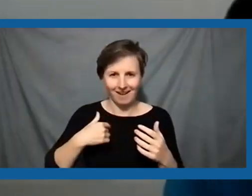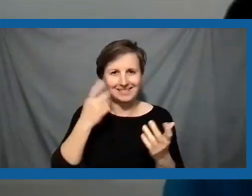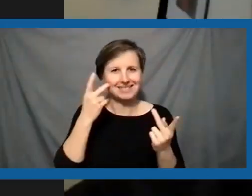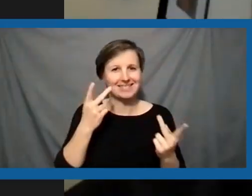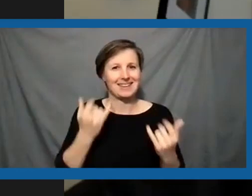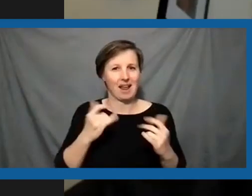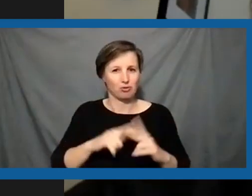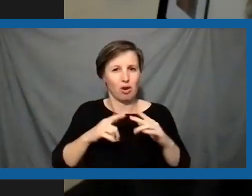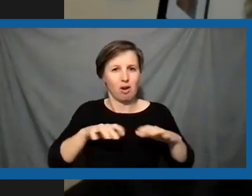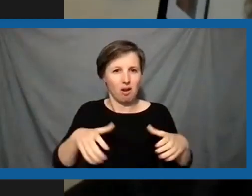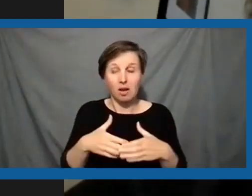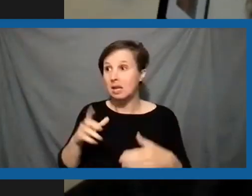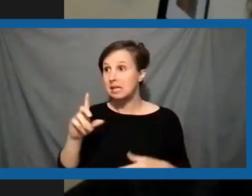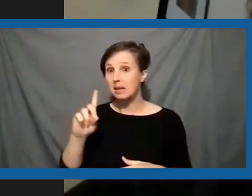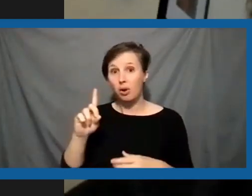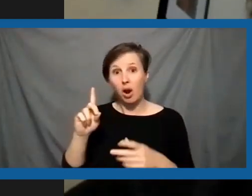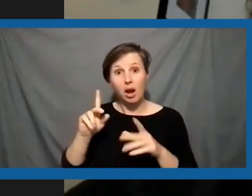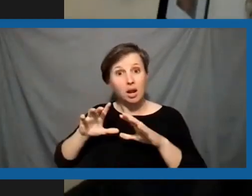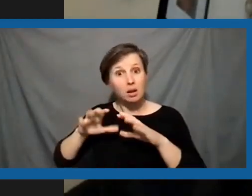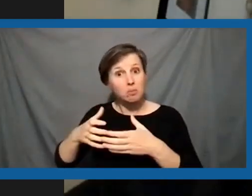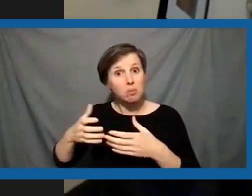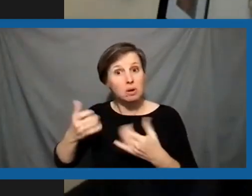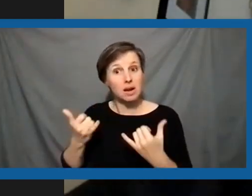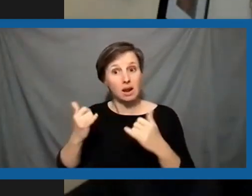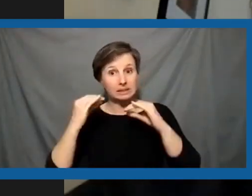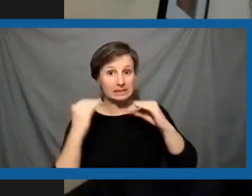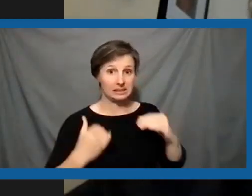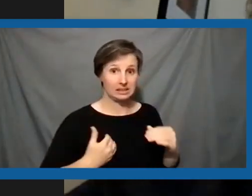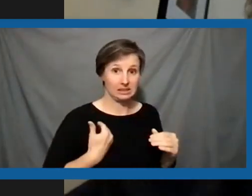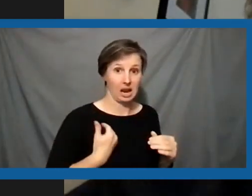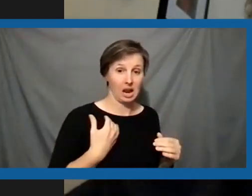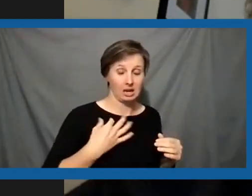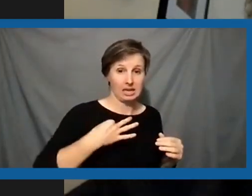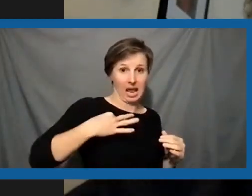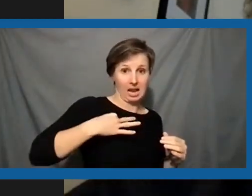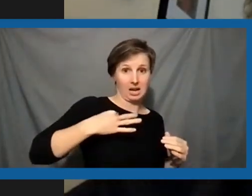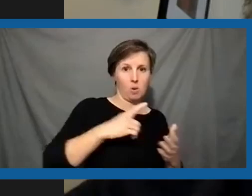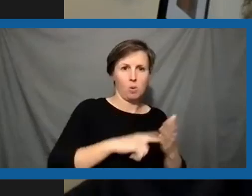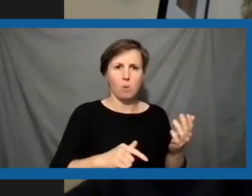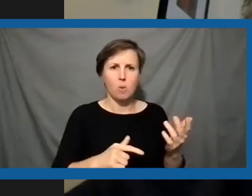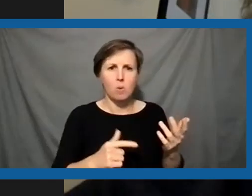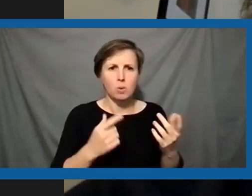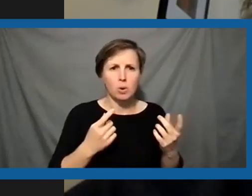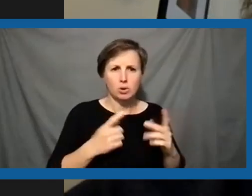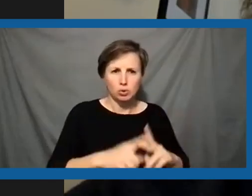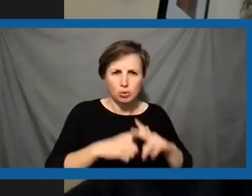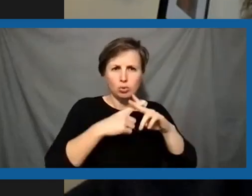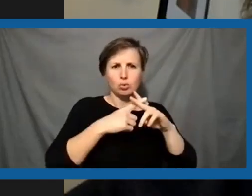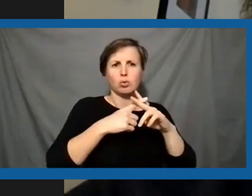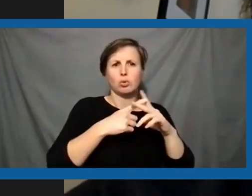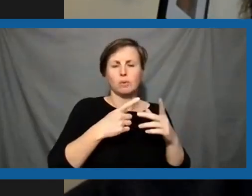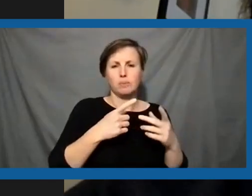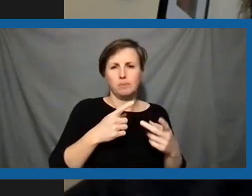And the Democratic Party has a lot of programs that teach young candidates. What would be one? Emerge. There would